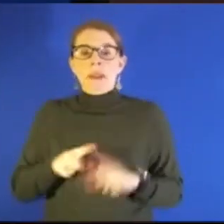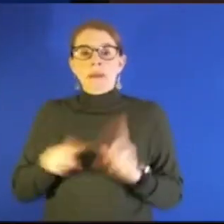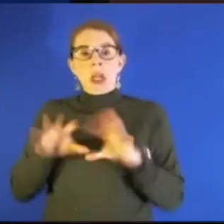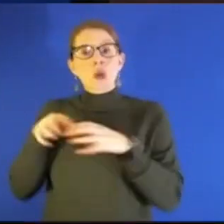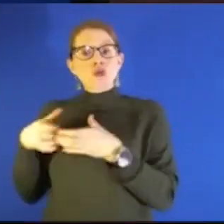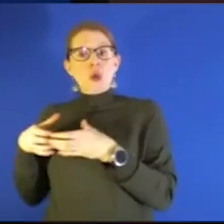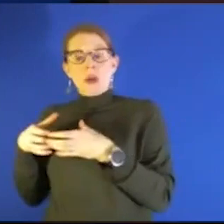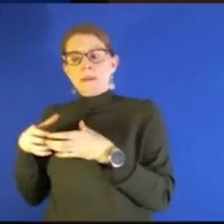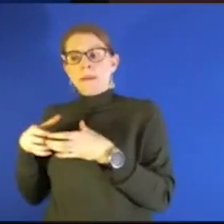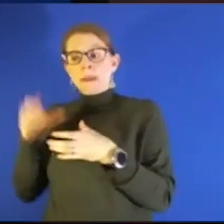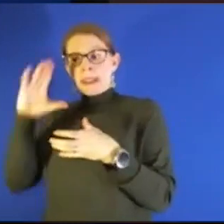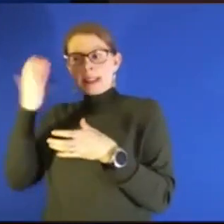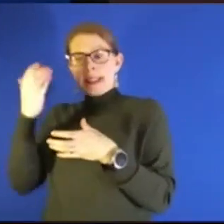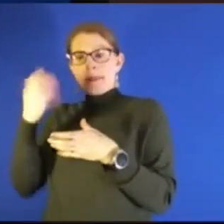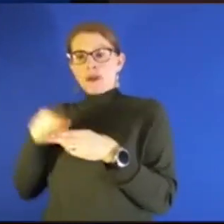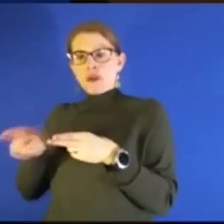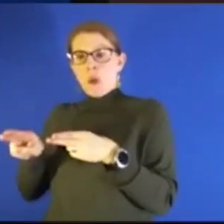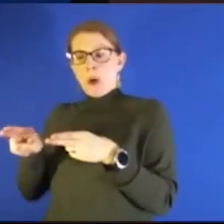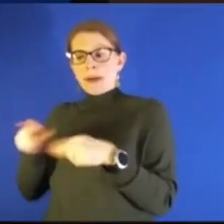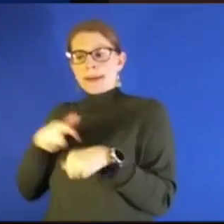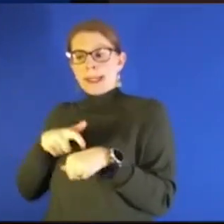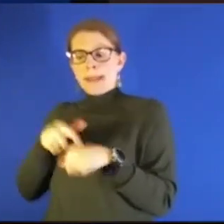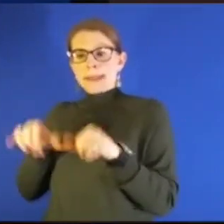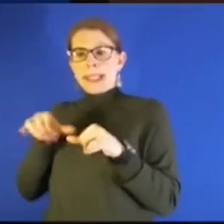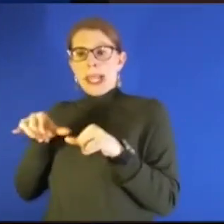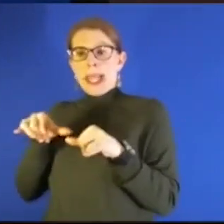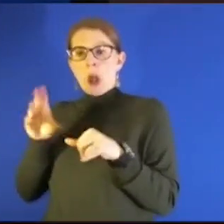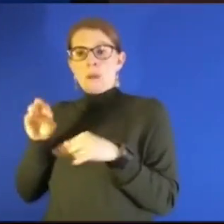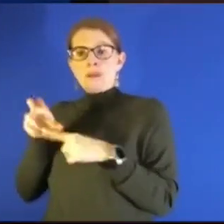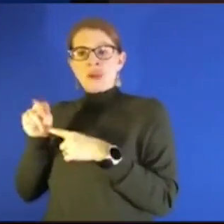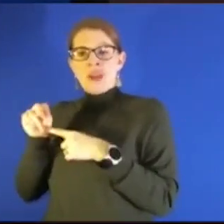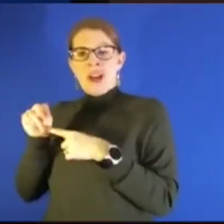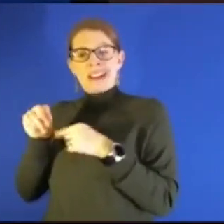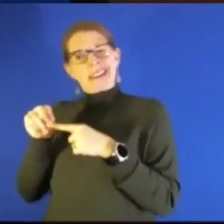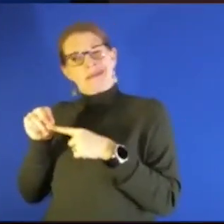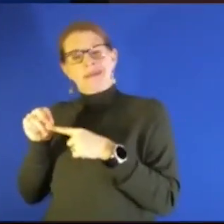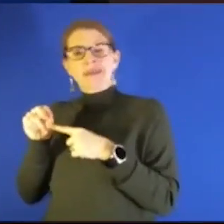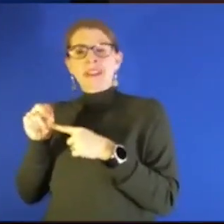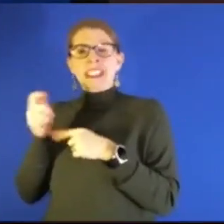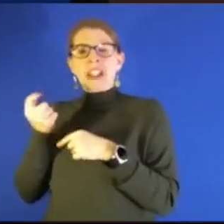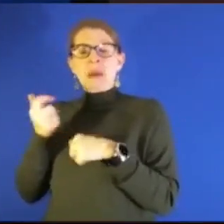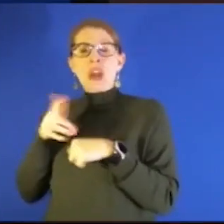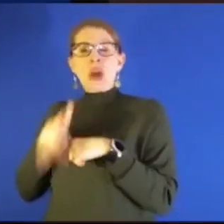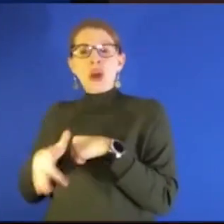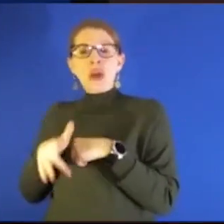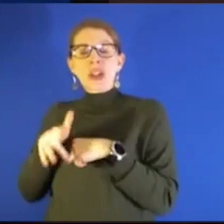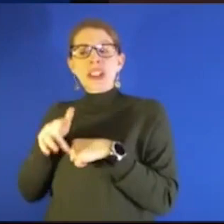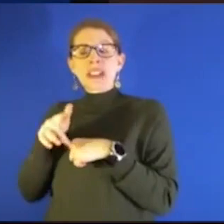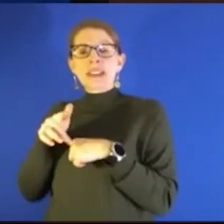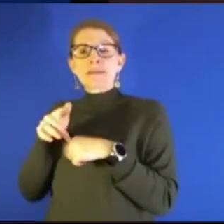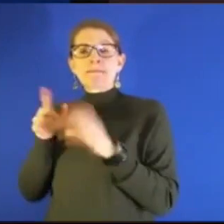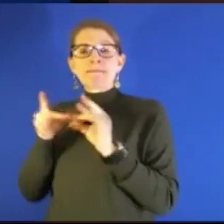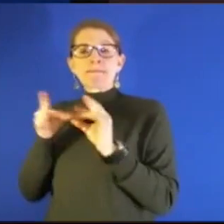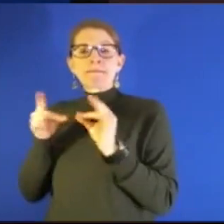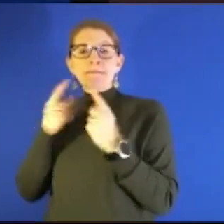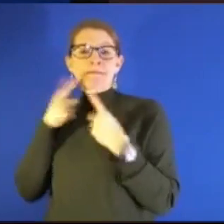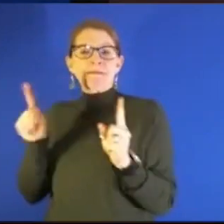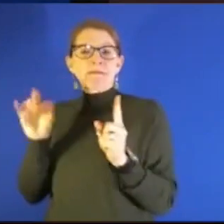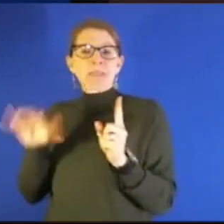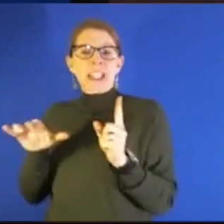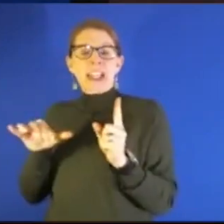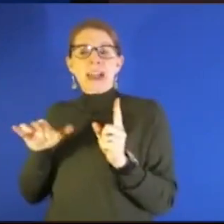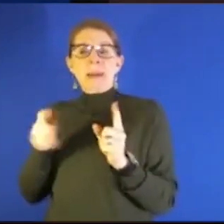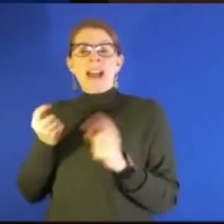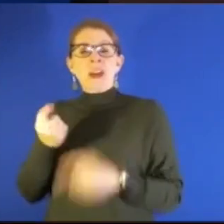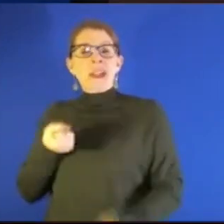length of stay and get better a little faster. Is that Omicron? It's kind of early in Kansas City to make that statement, Hawk. So I'm a little reluctant to do it.